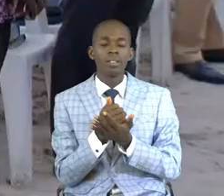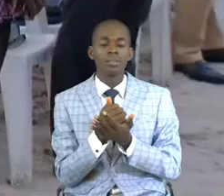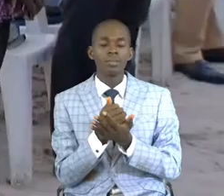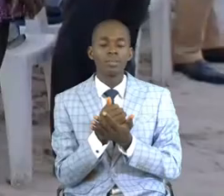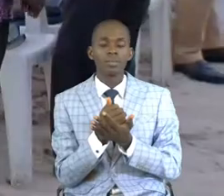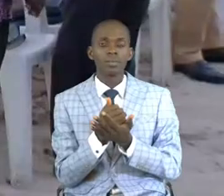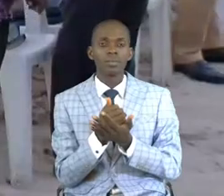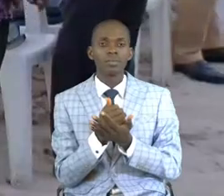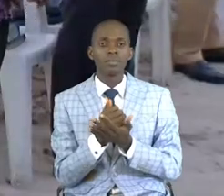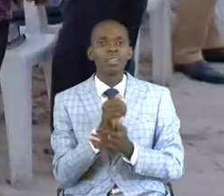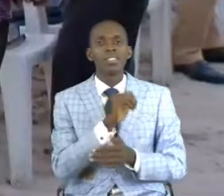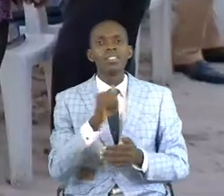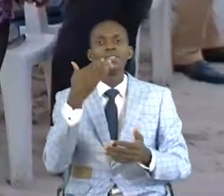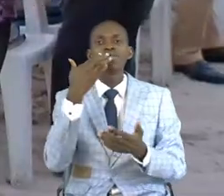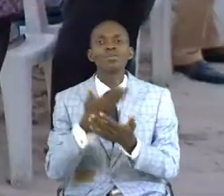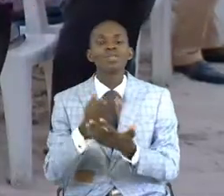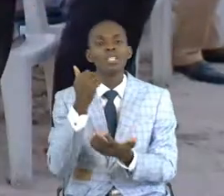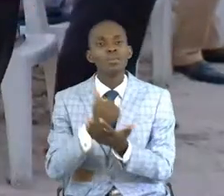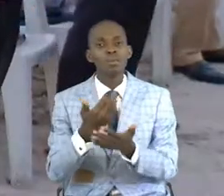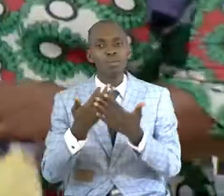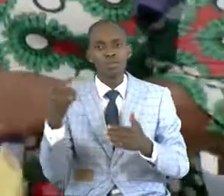A good amen before you sit down.